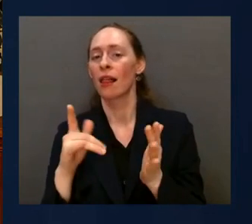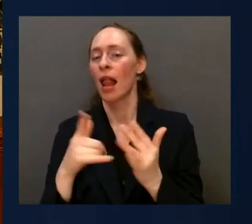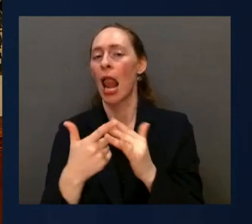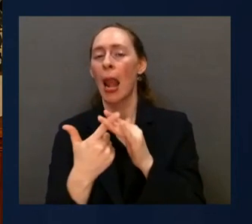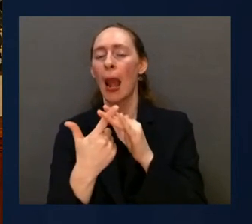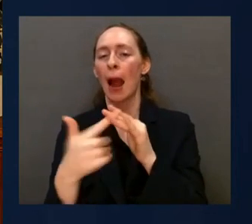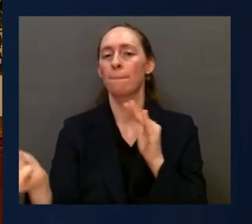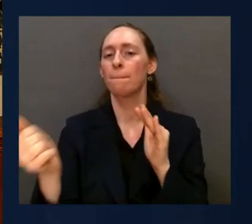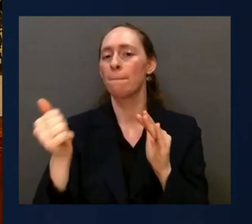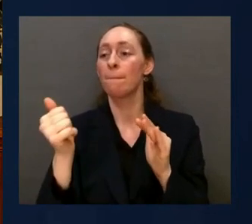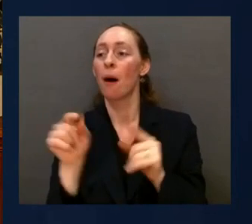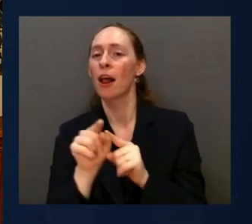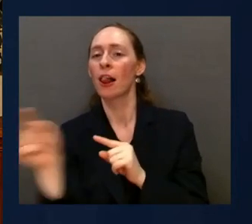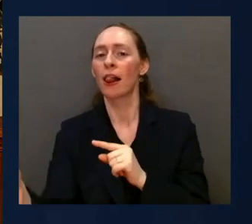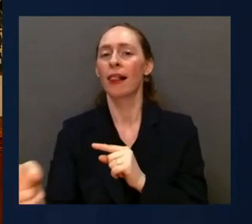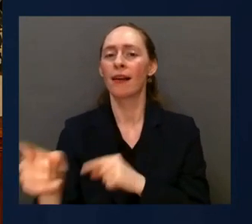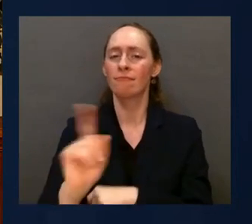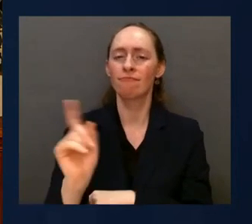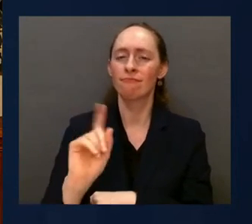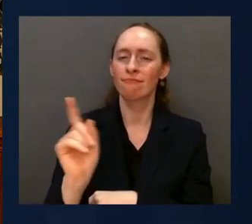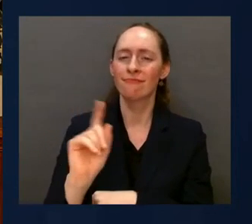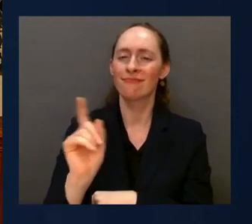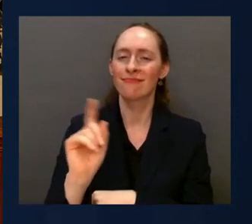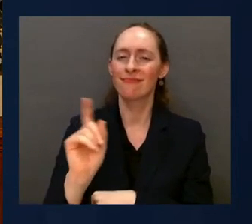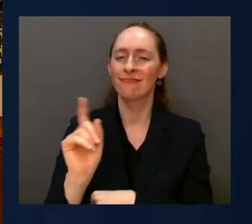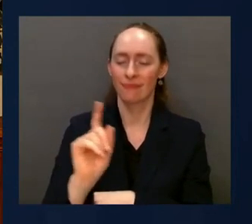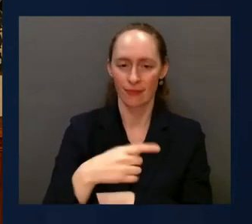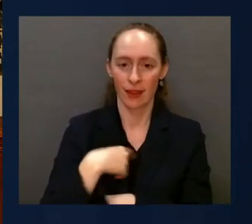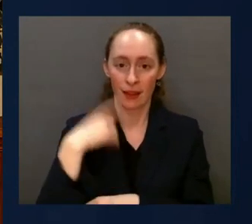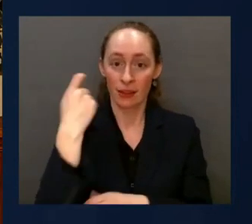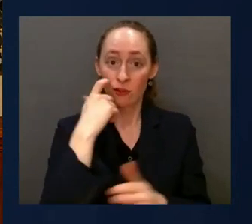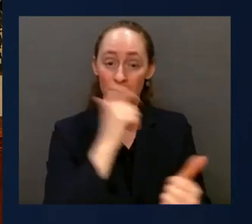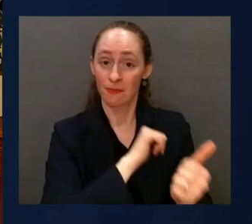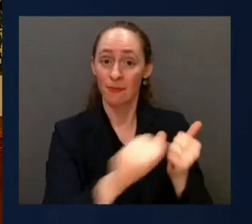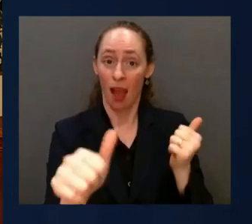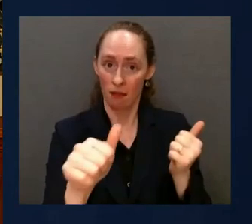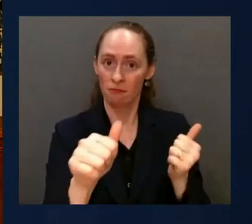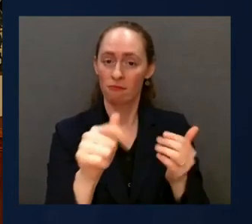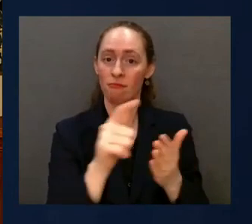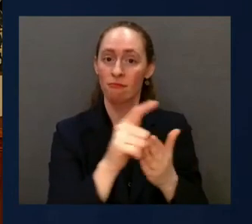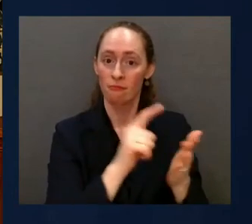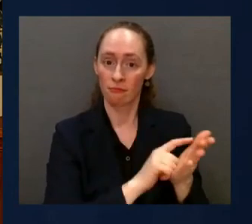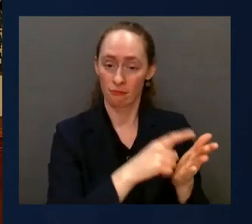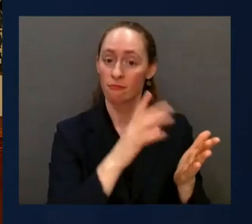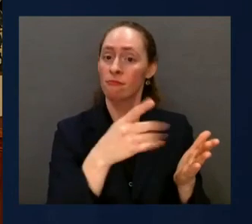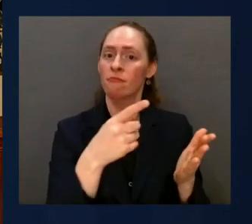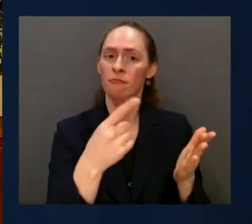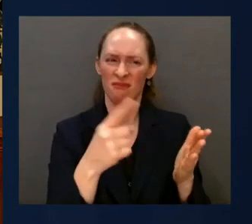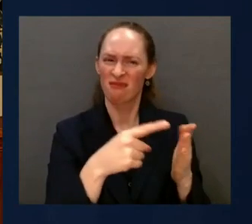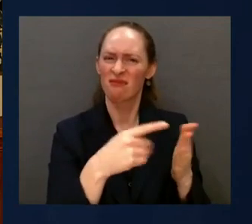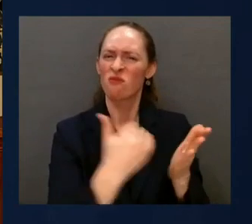cheats. That's being fiscally responsible.